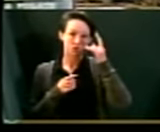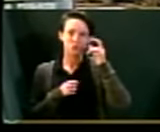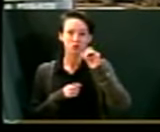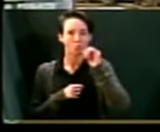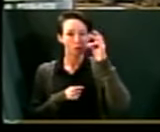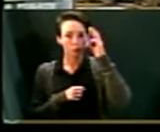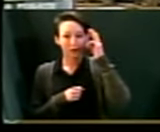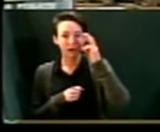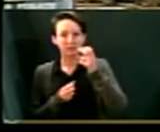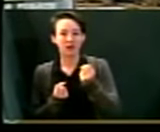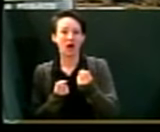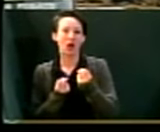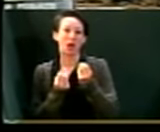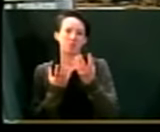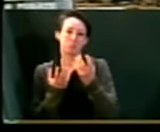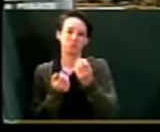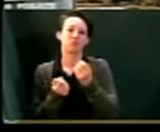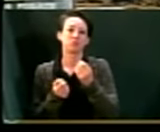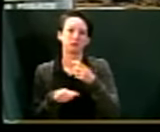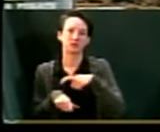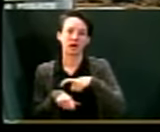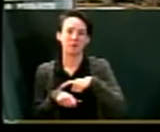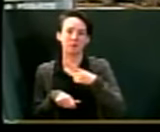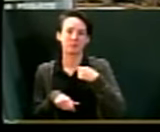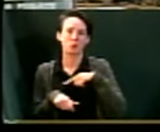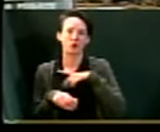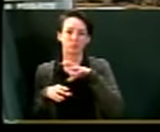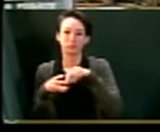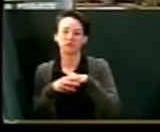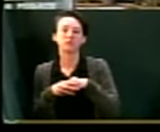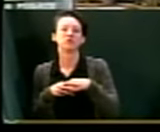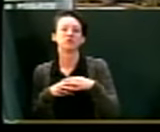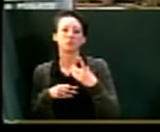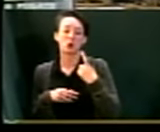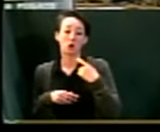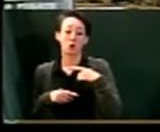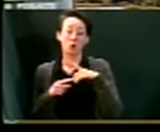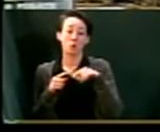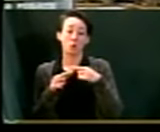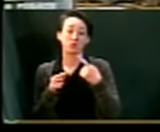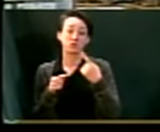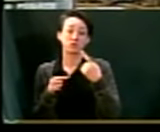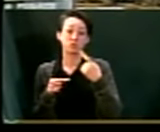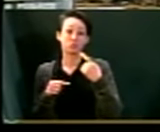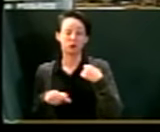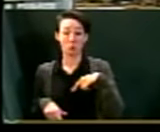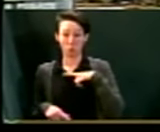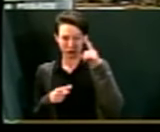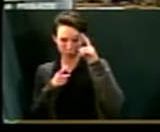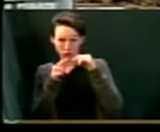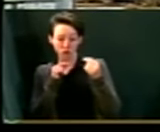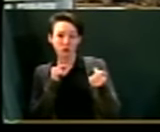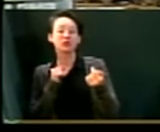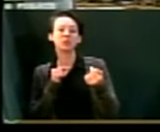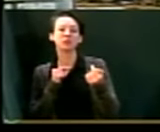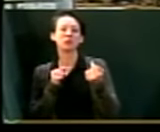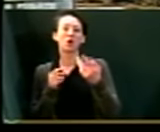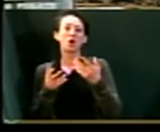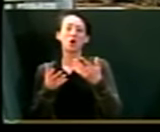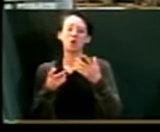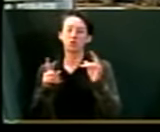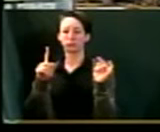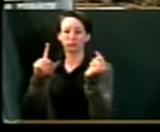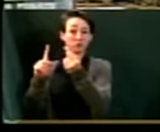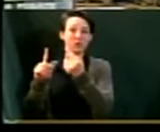put into this, and that even when we disagree, we all want the best for students. We just have different perspectives.